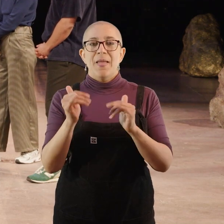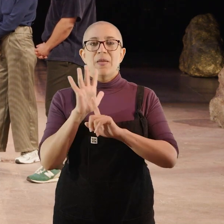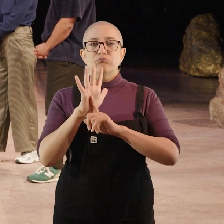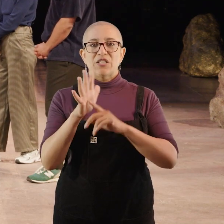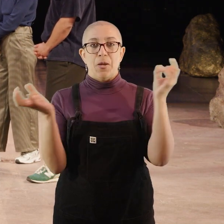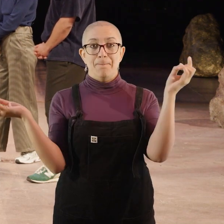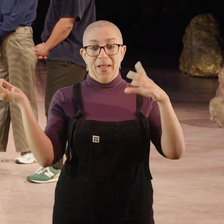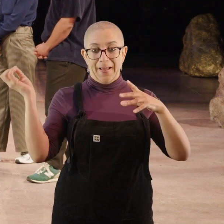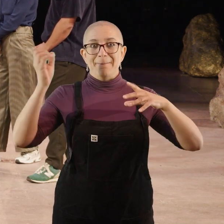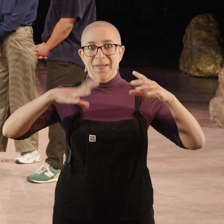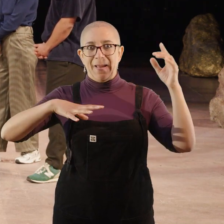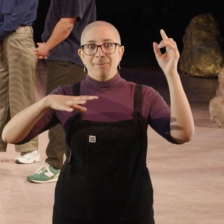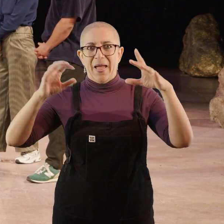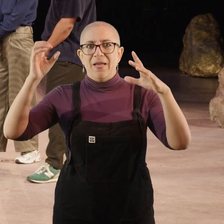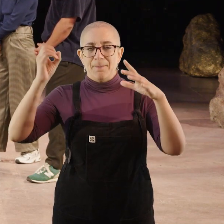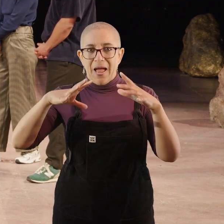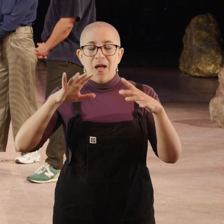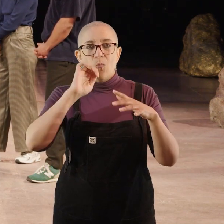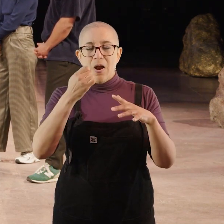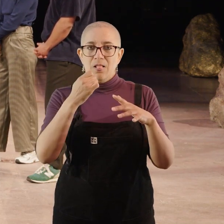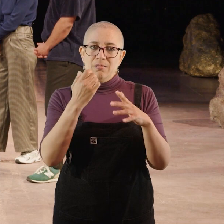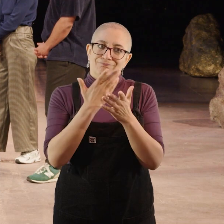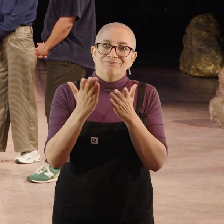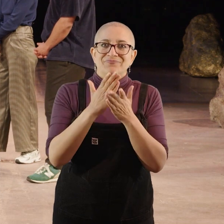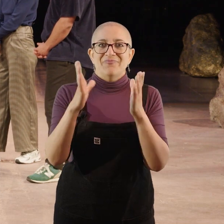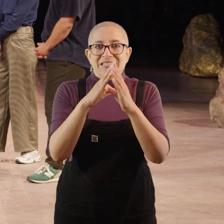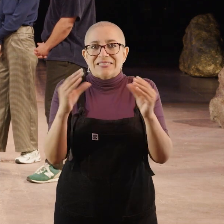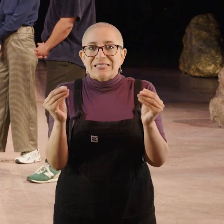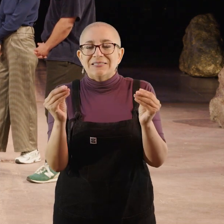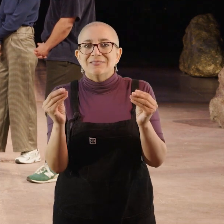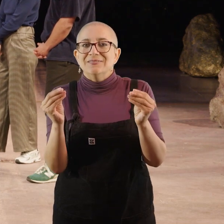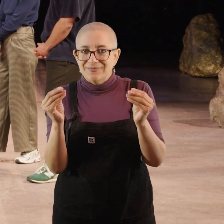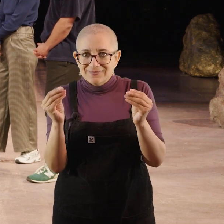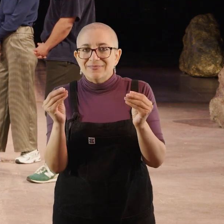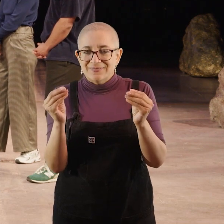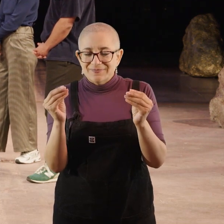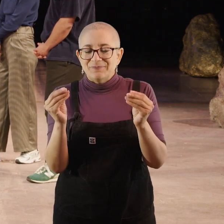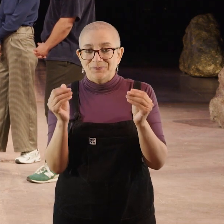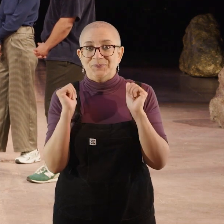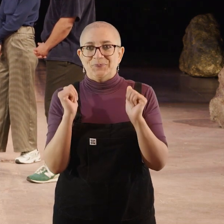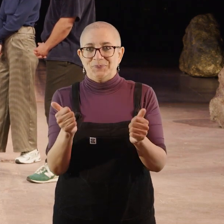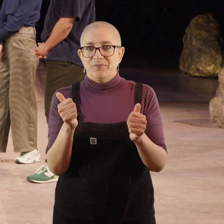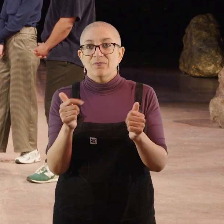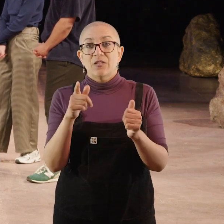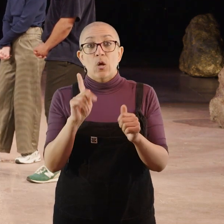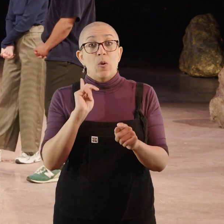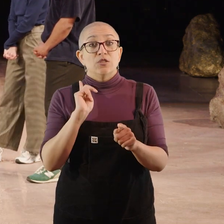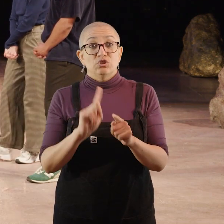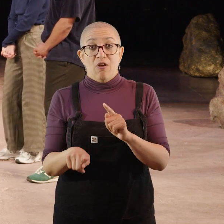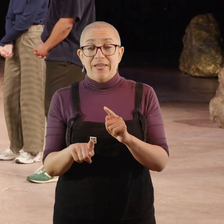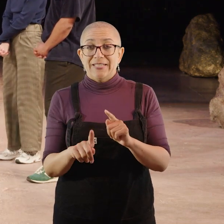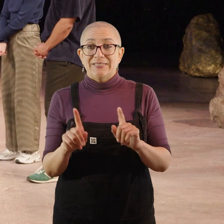it'll maybe just help us see exactly what they are. Yeah. Great. So yeah, let's try it